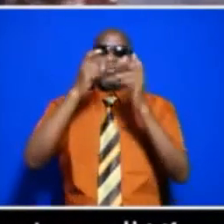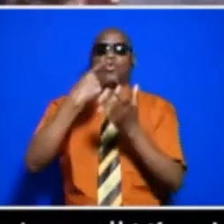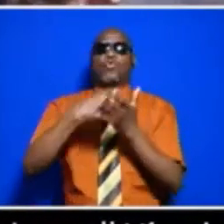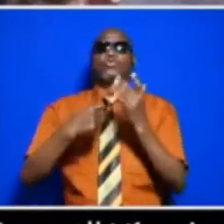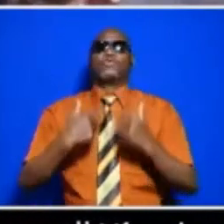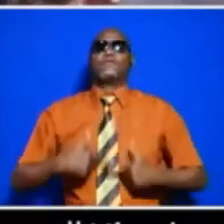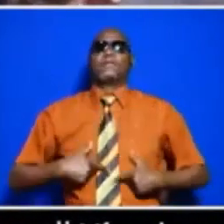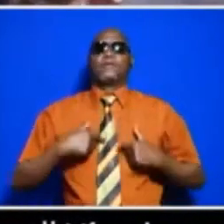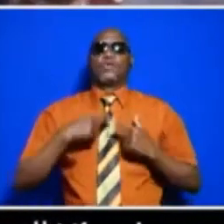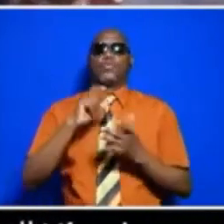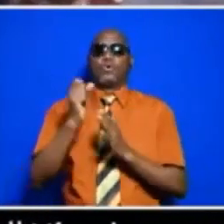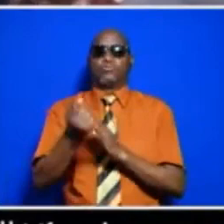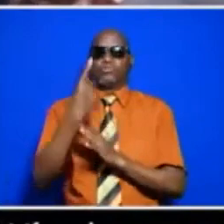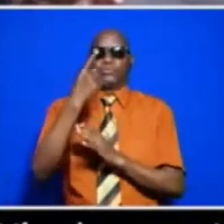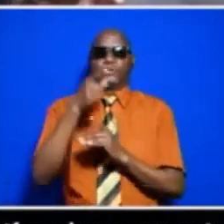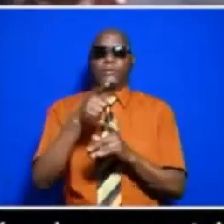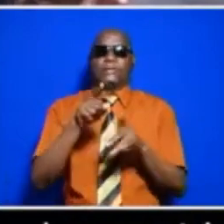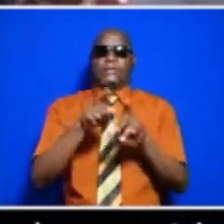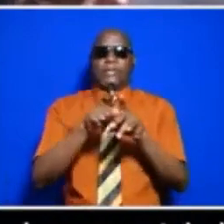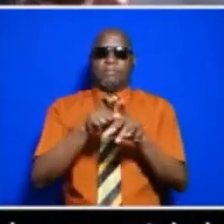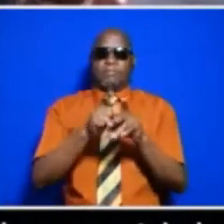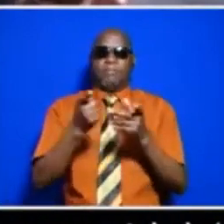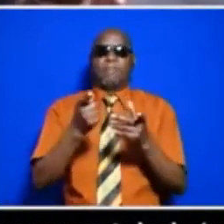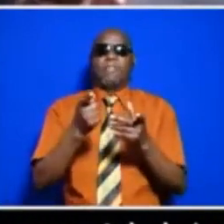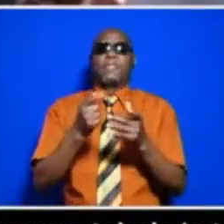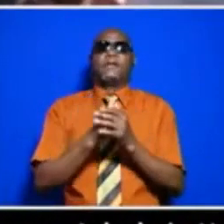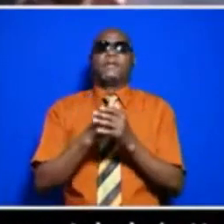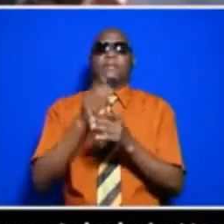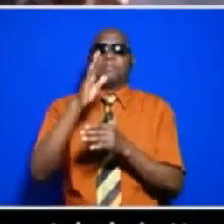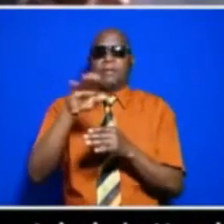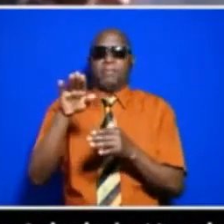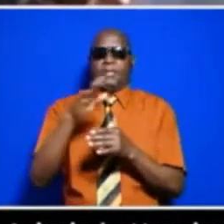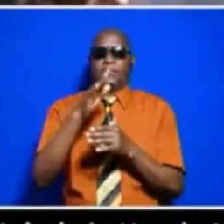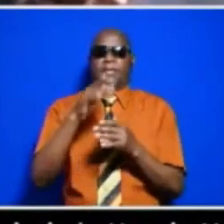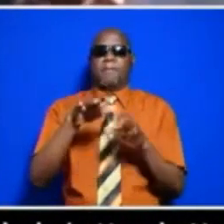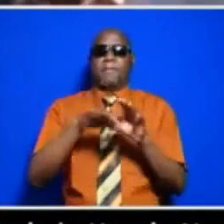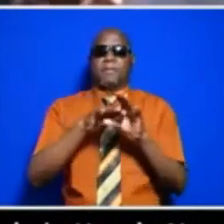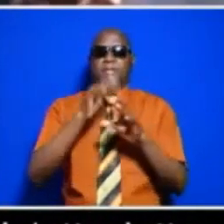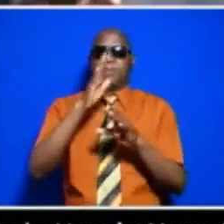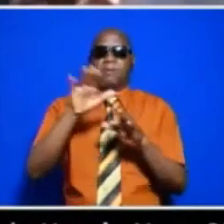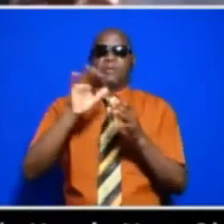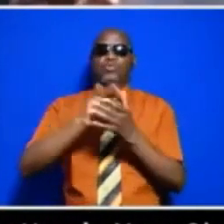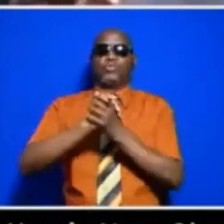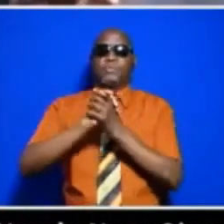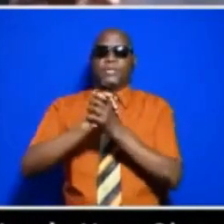living, we will raise it also on the floor of the house. And therefore, the members of parliament of Jubilee as